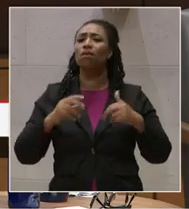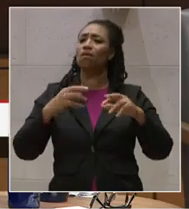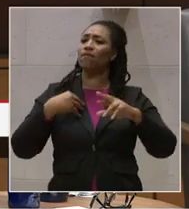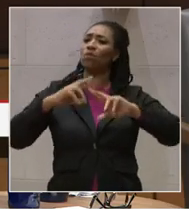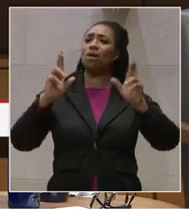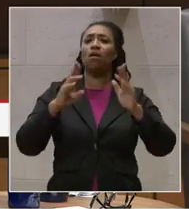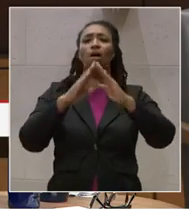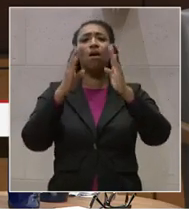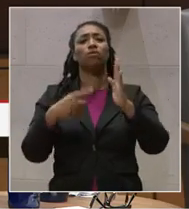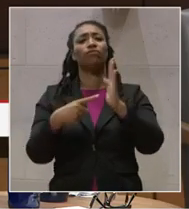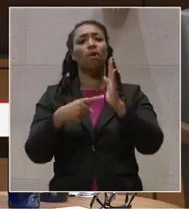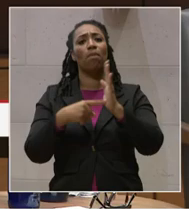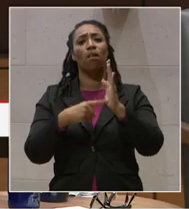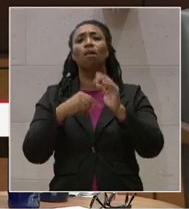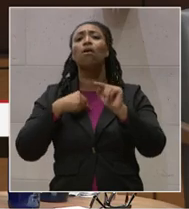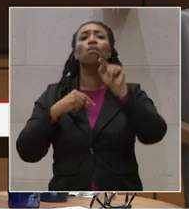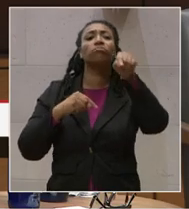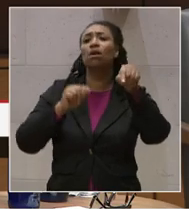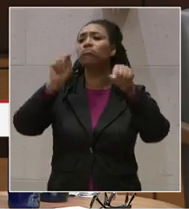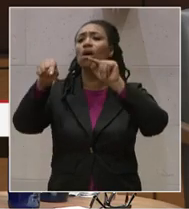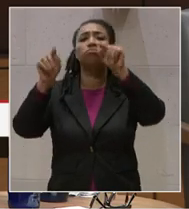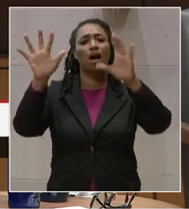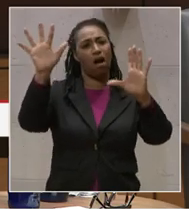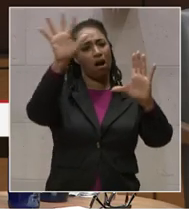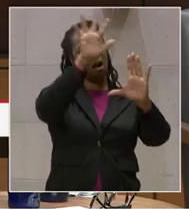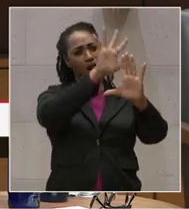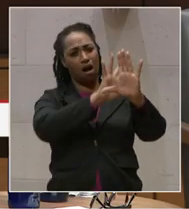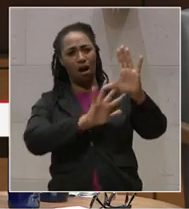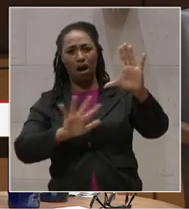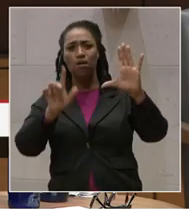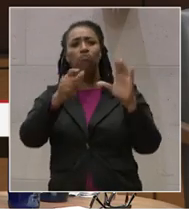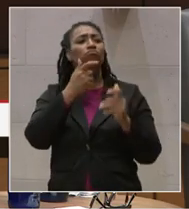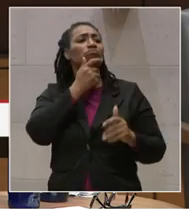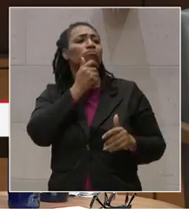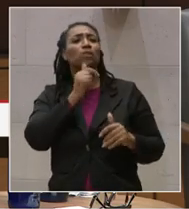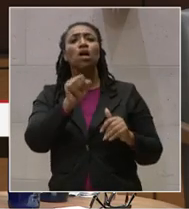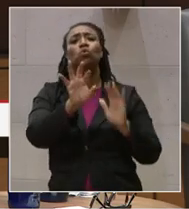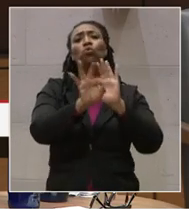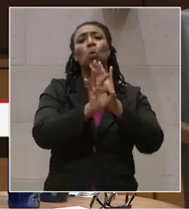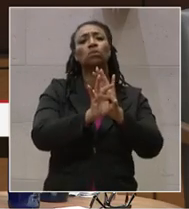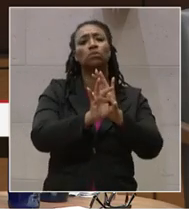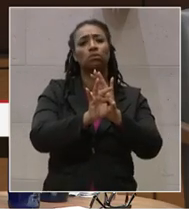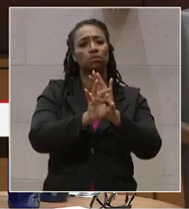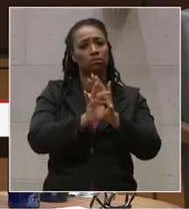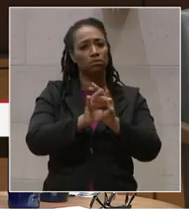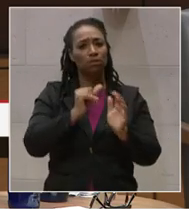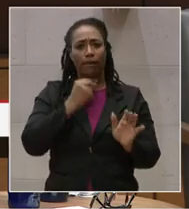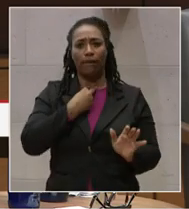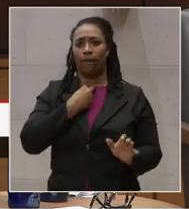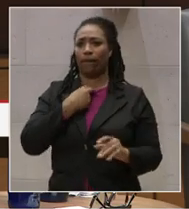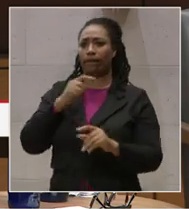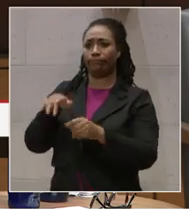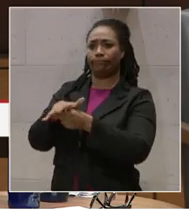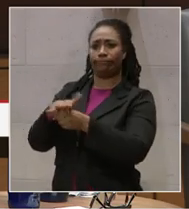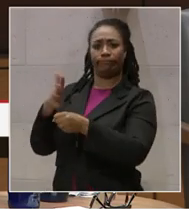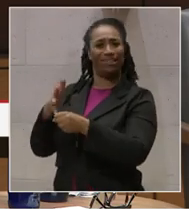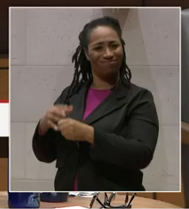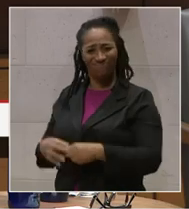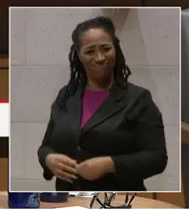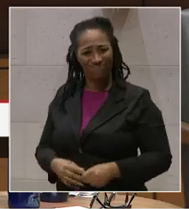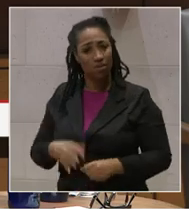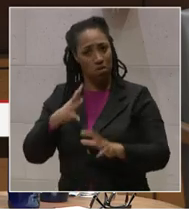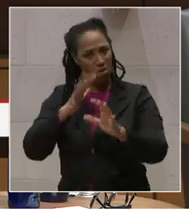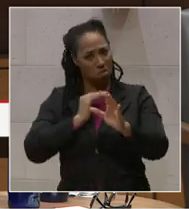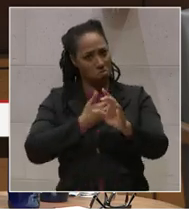thing. And that was something that we codified in our 2021 comprehensive plan, the guide for land use and development